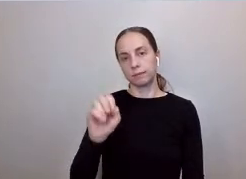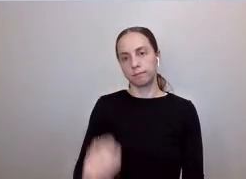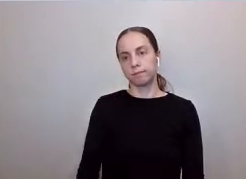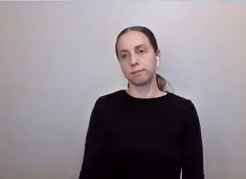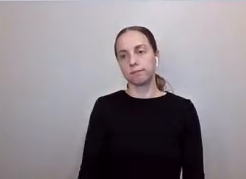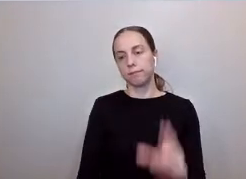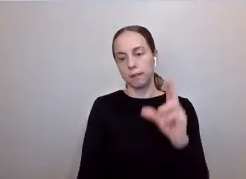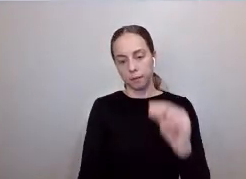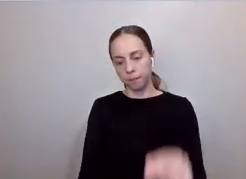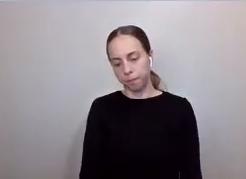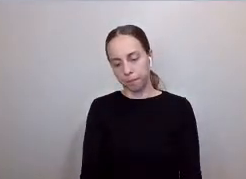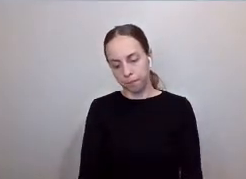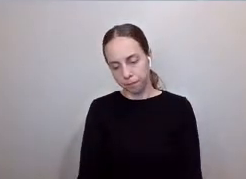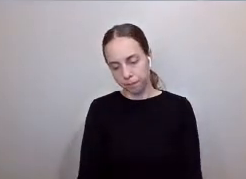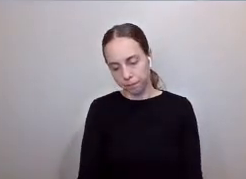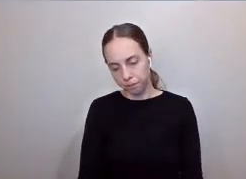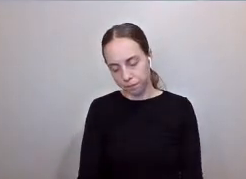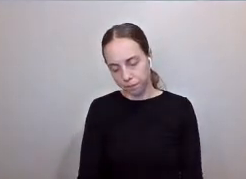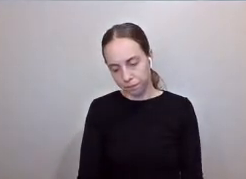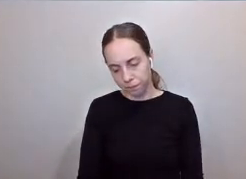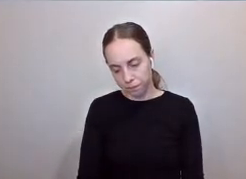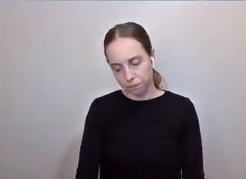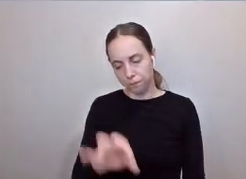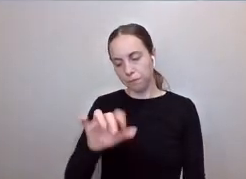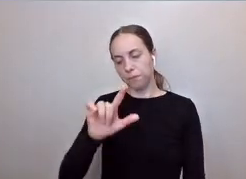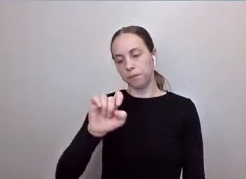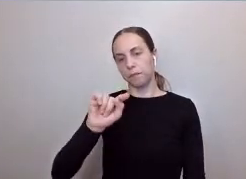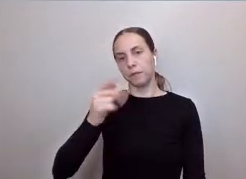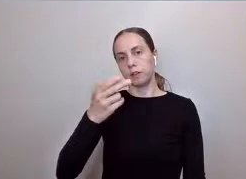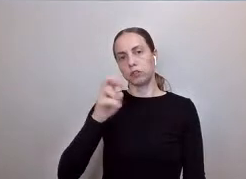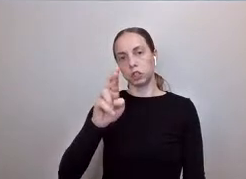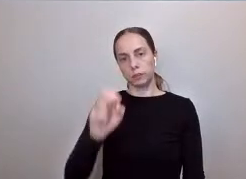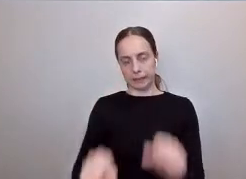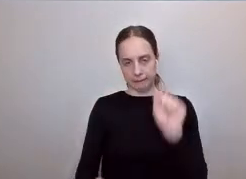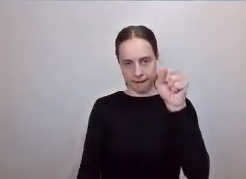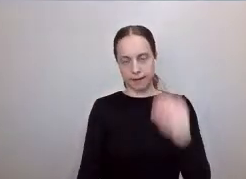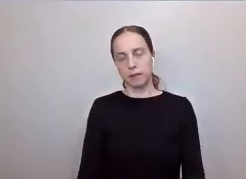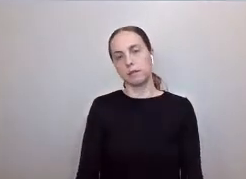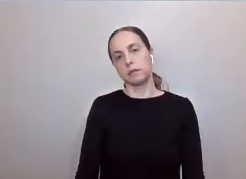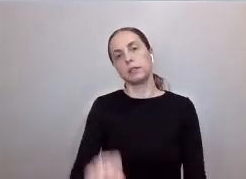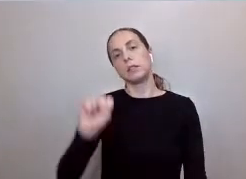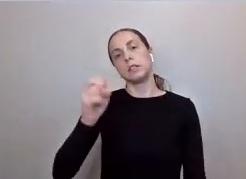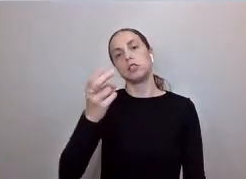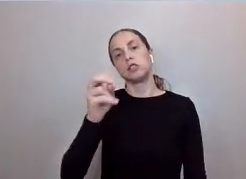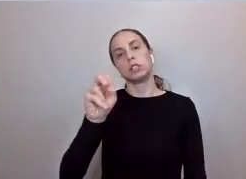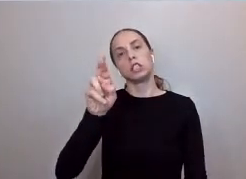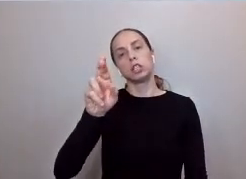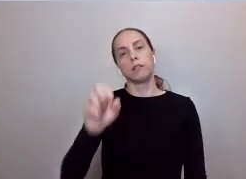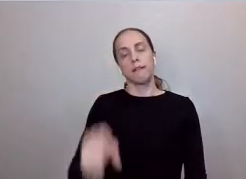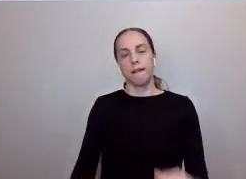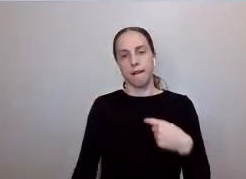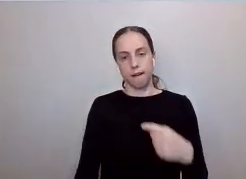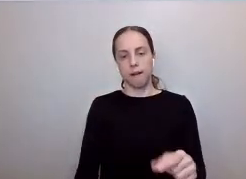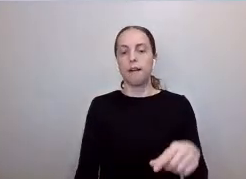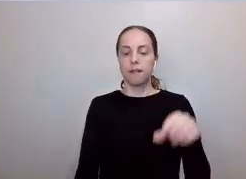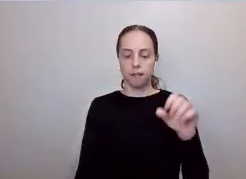Councilmember Fletcher. Aye. Councilmember Schrader. Aye. Councilmember Osman.